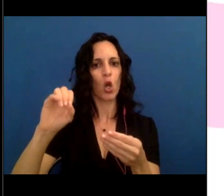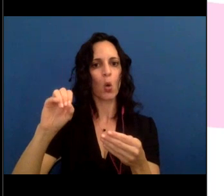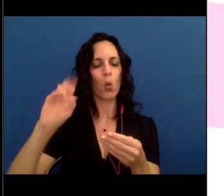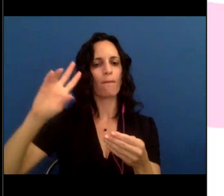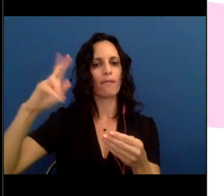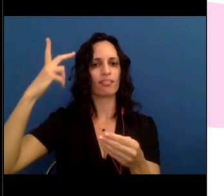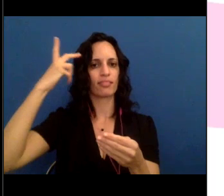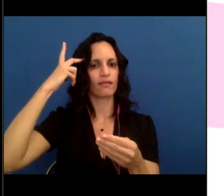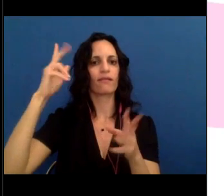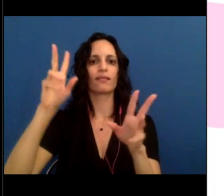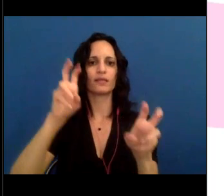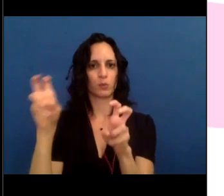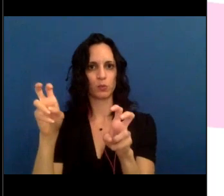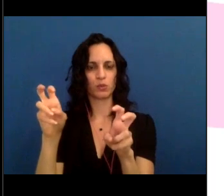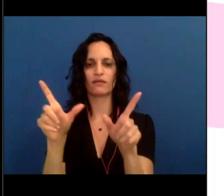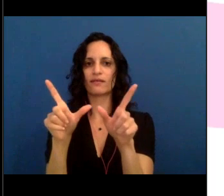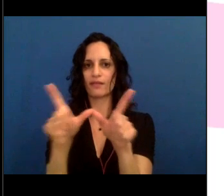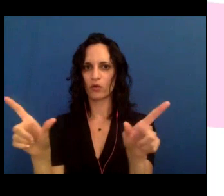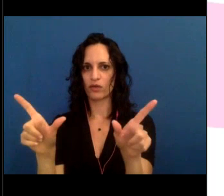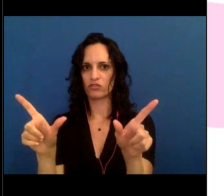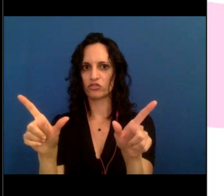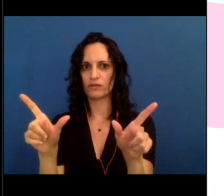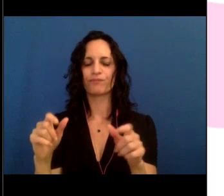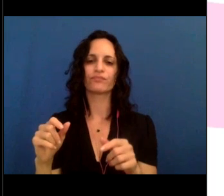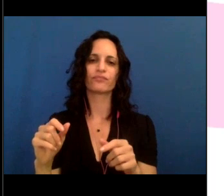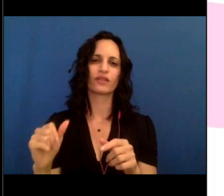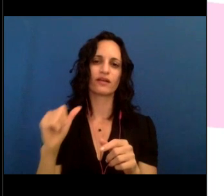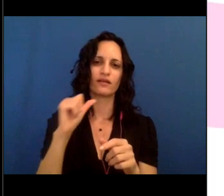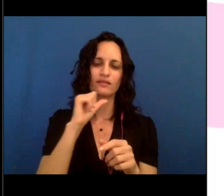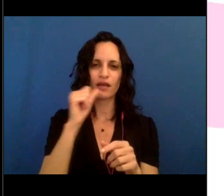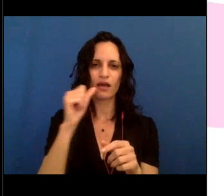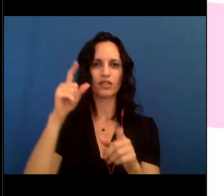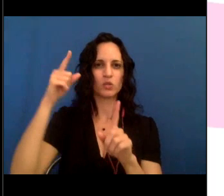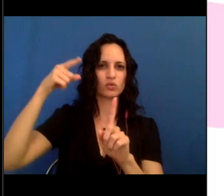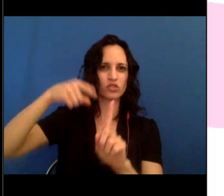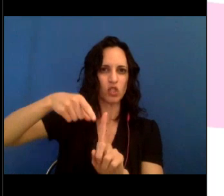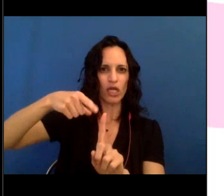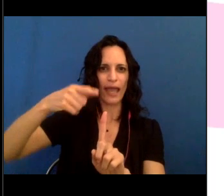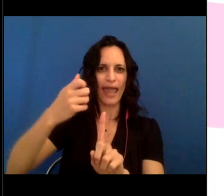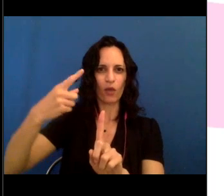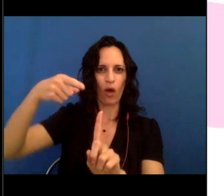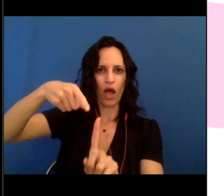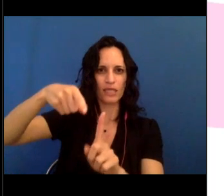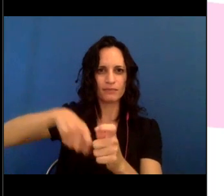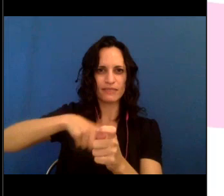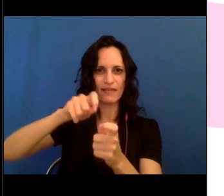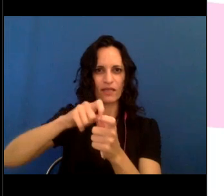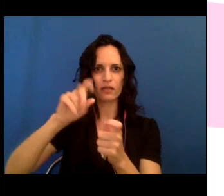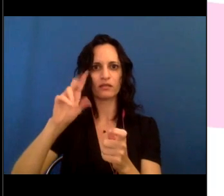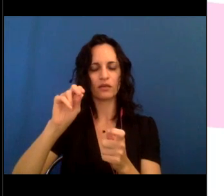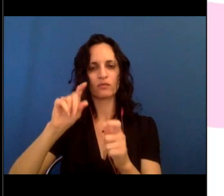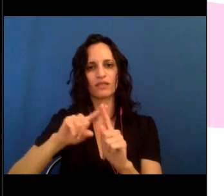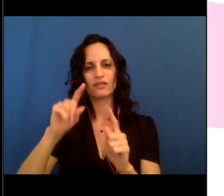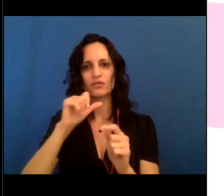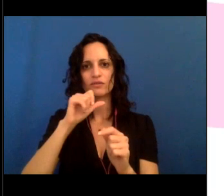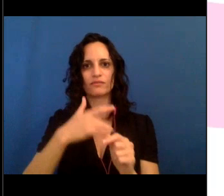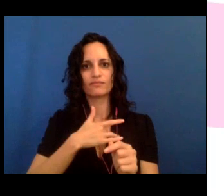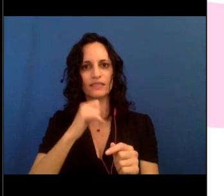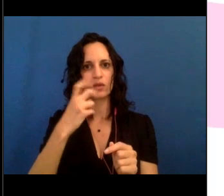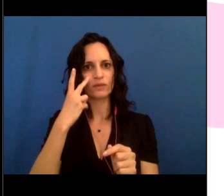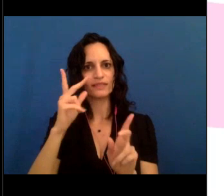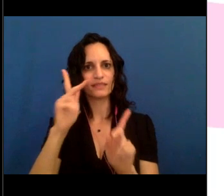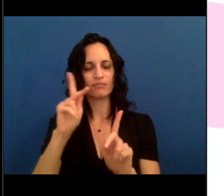of language, and not to target anyone or any subfield in particular, but you don't see people outside of the